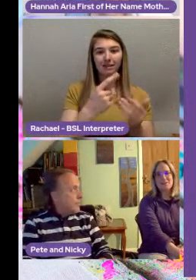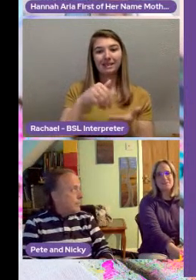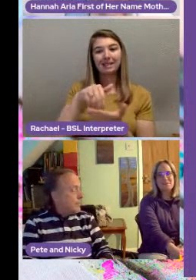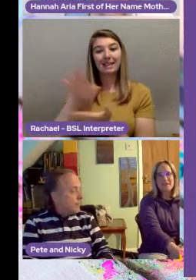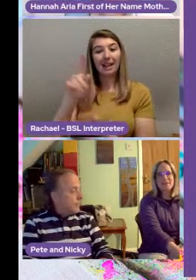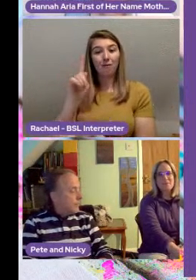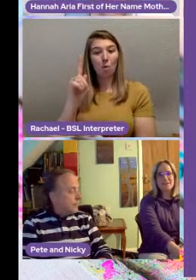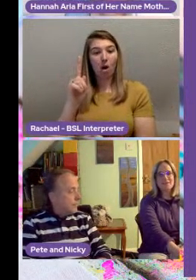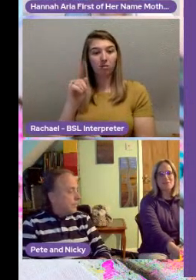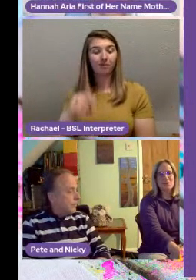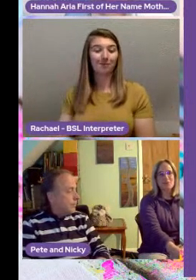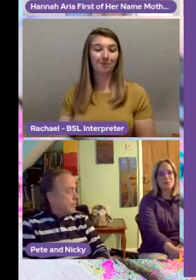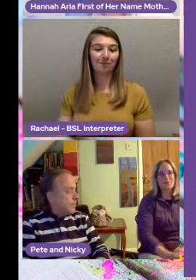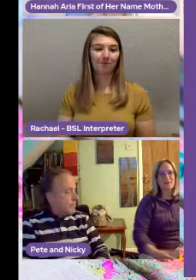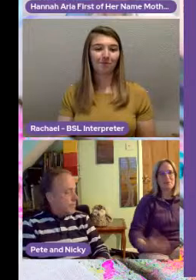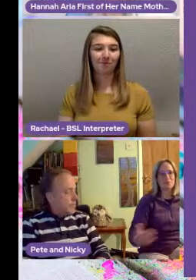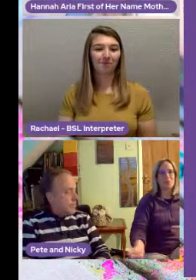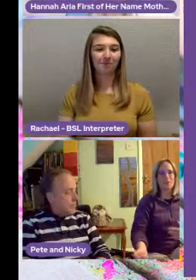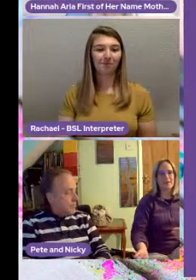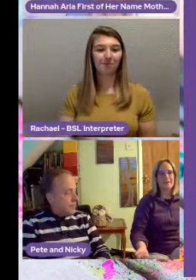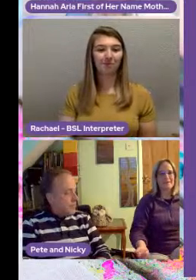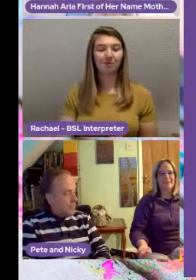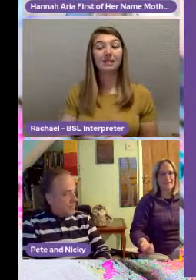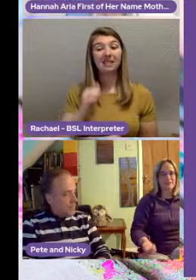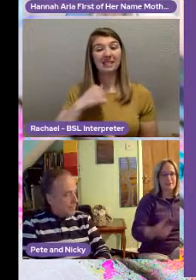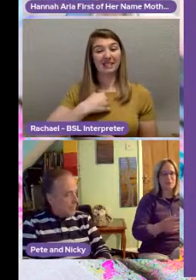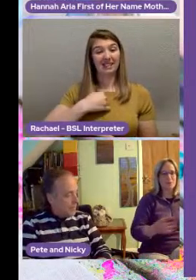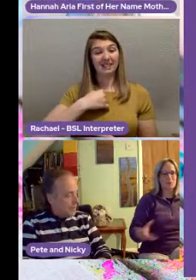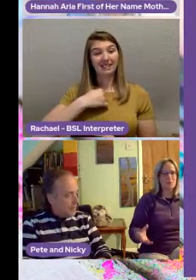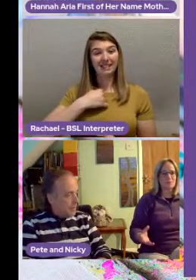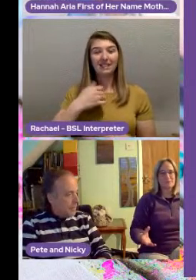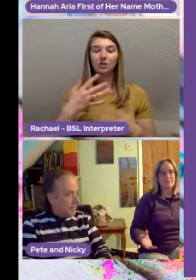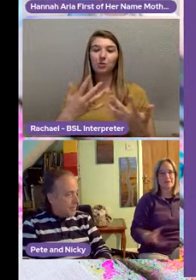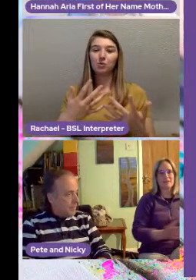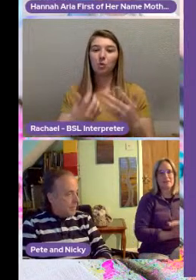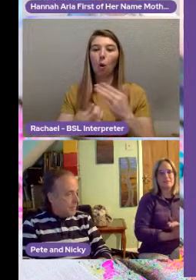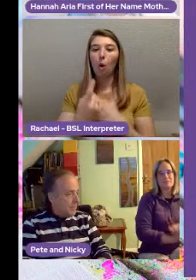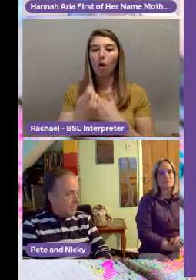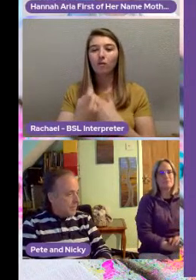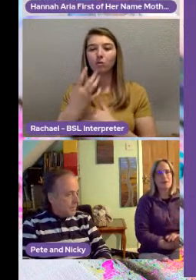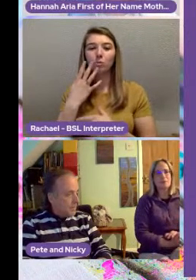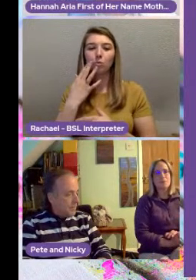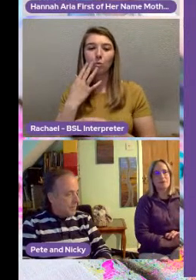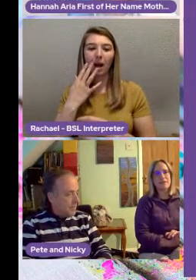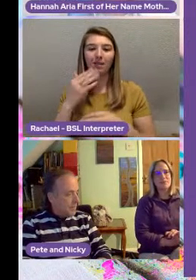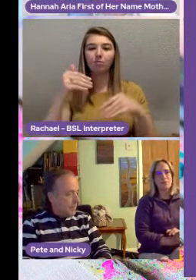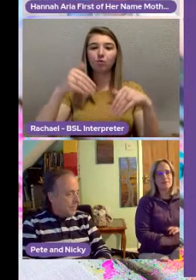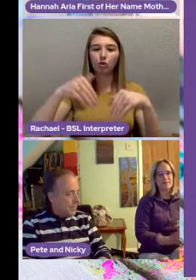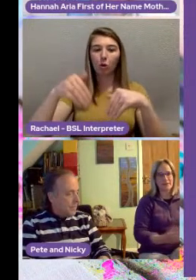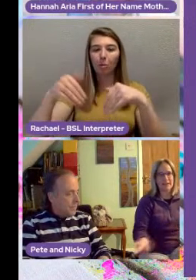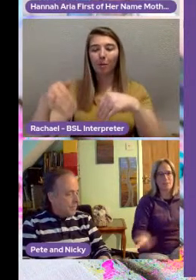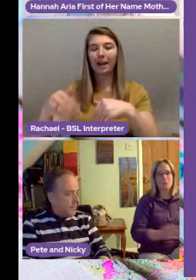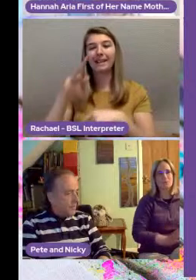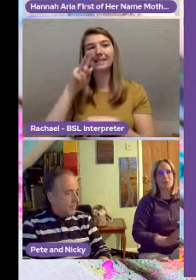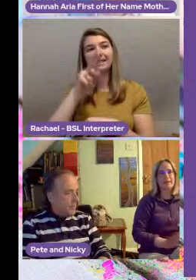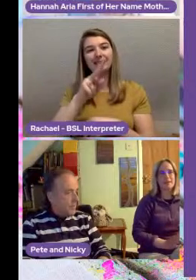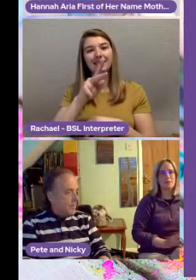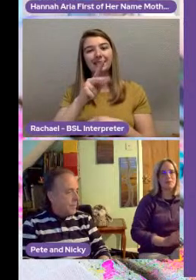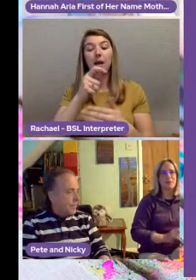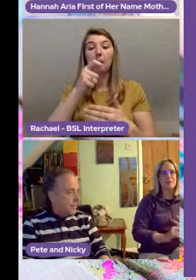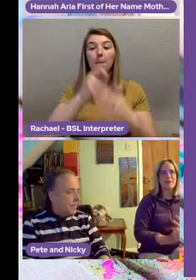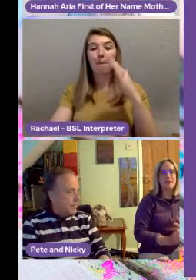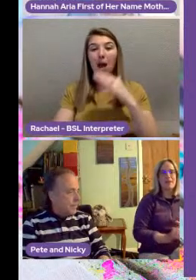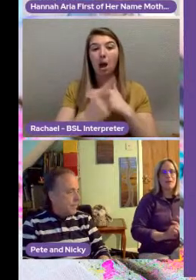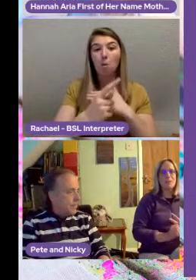mine, because quite often when I was shopping, if I saw like a buy one, give one, get one